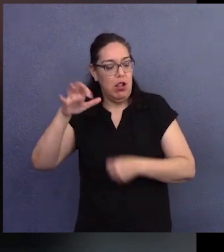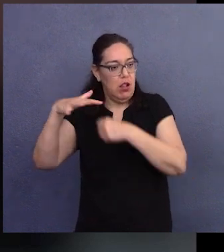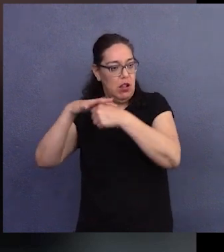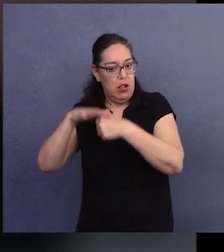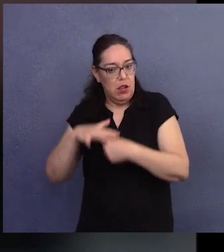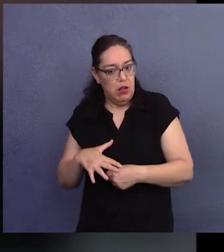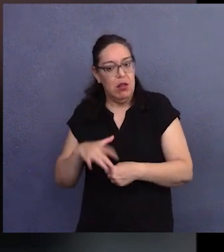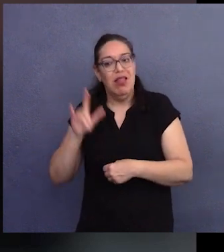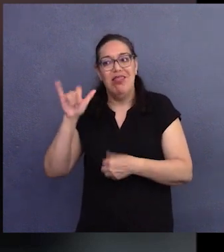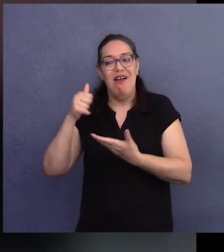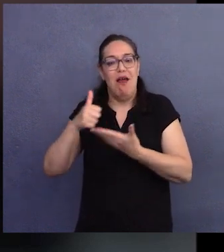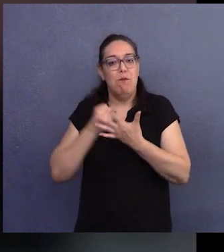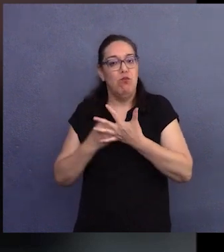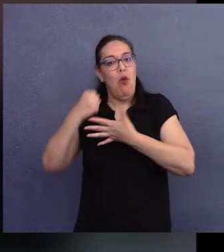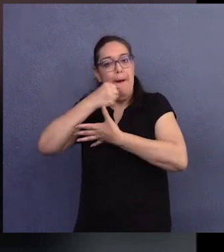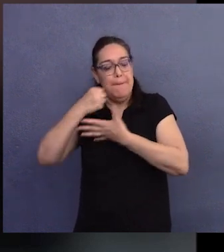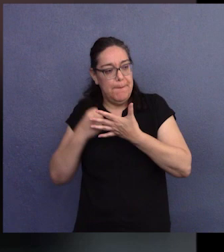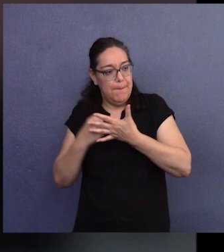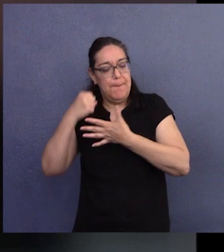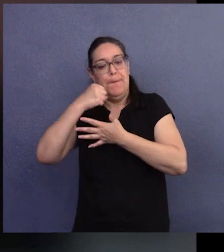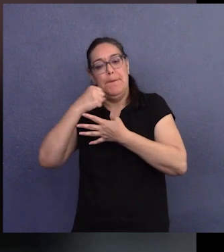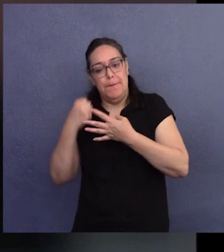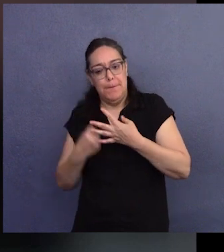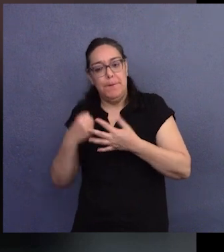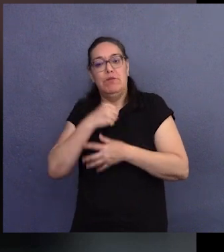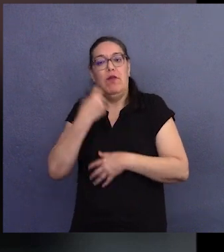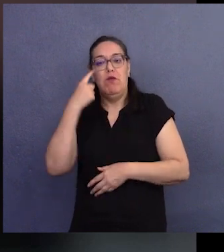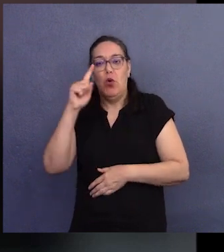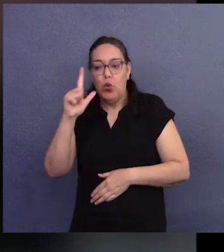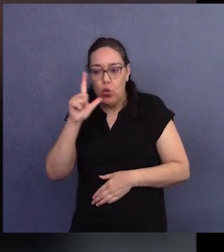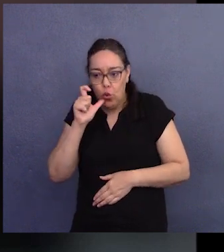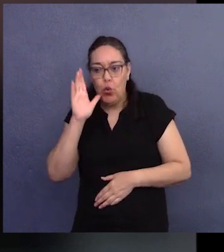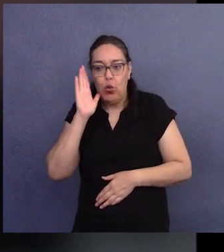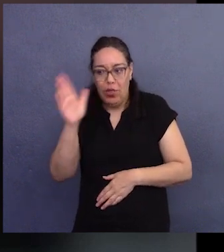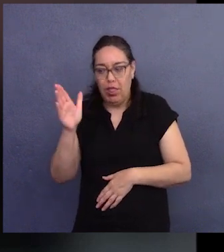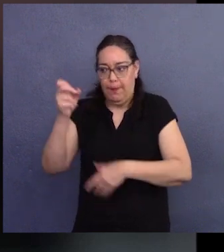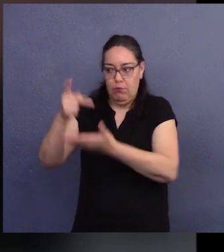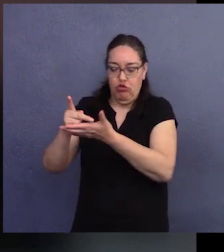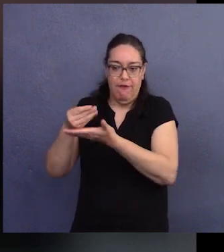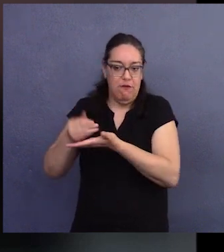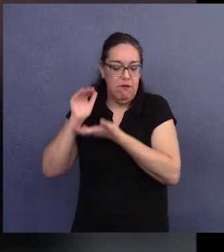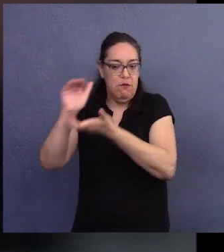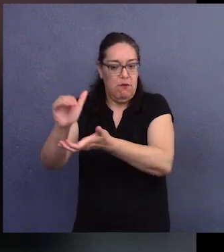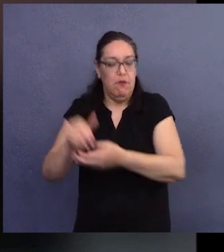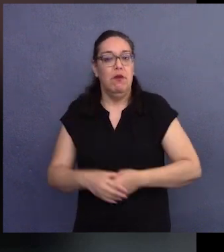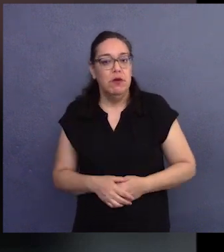a prioritization in terms of who will get funding,